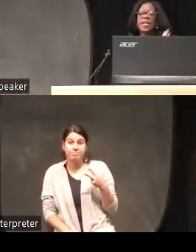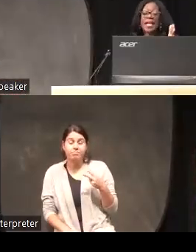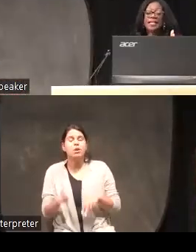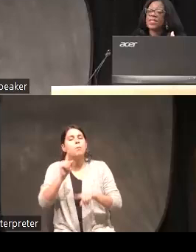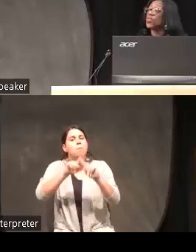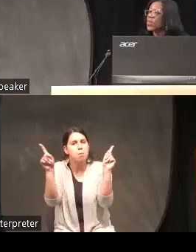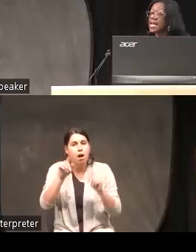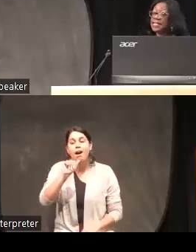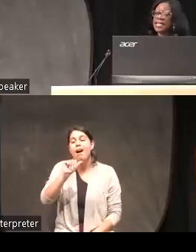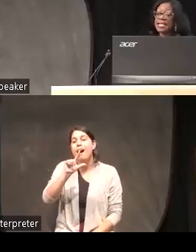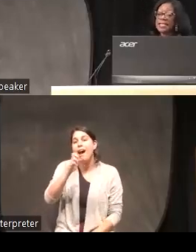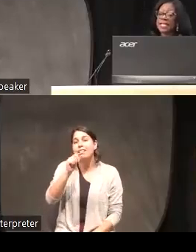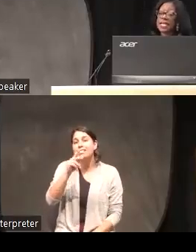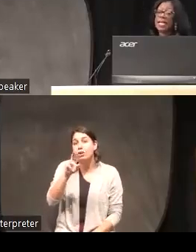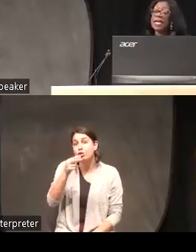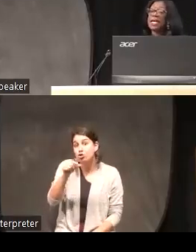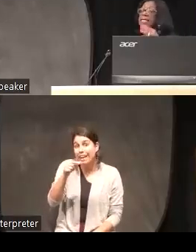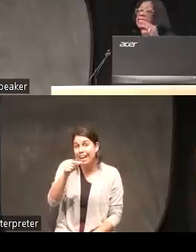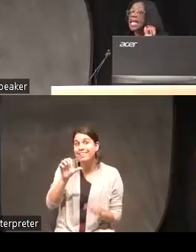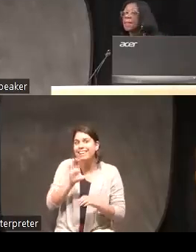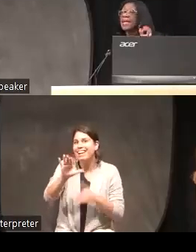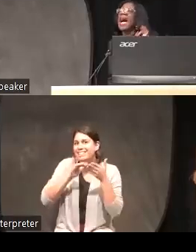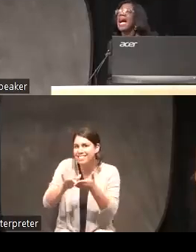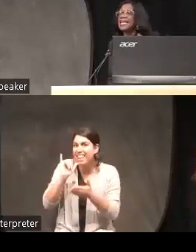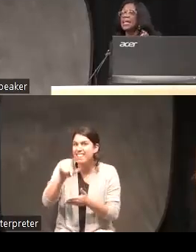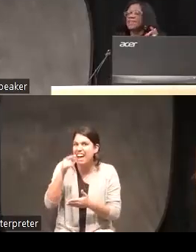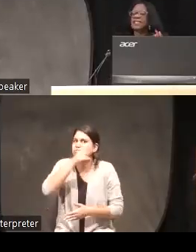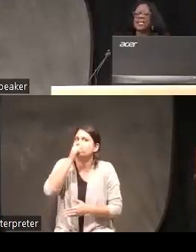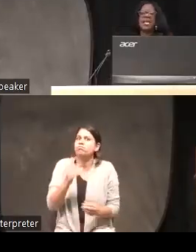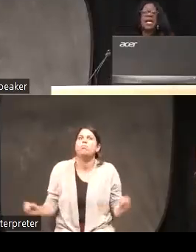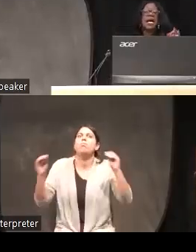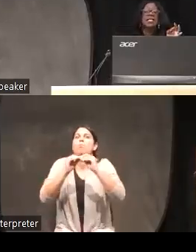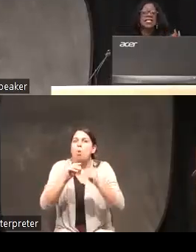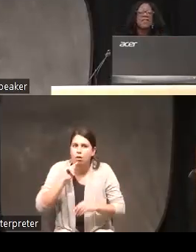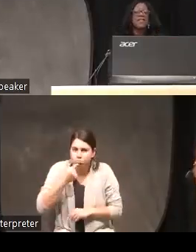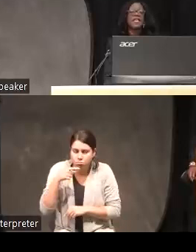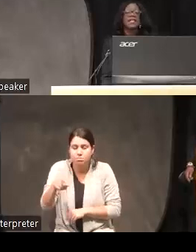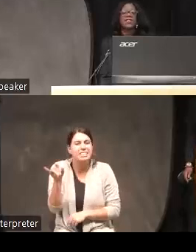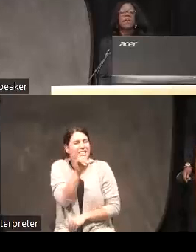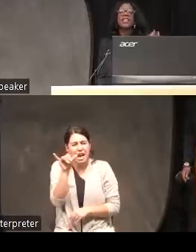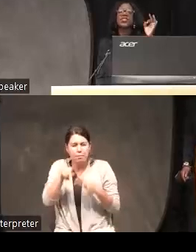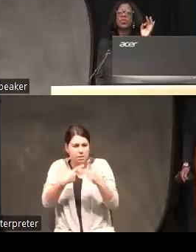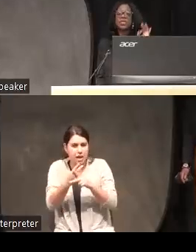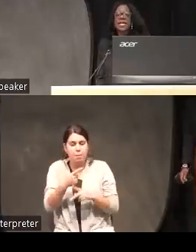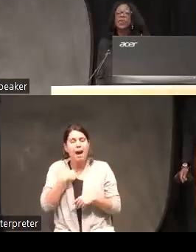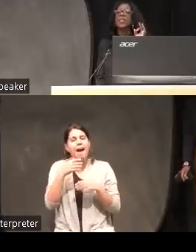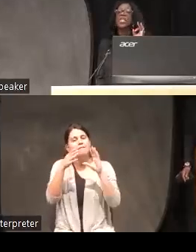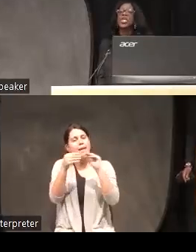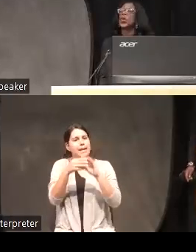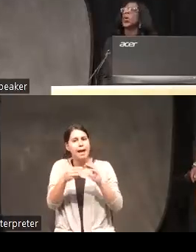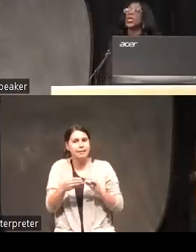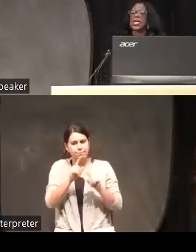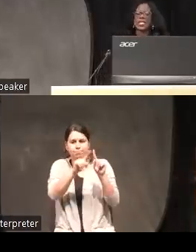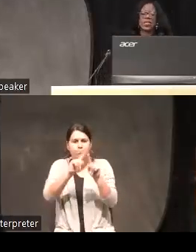came when Alexander Green did his study, same kind of study, a set of vignettes of patients presenting with